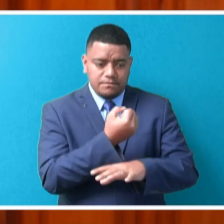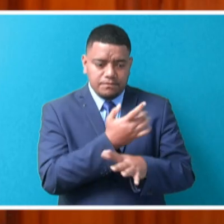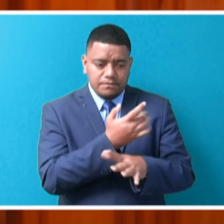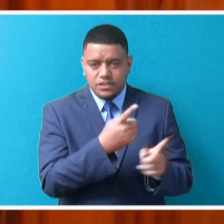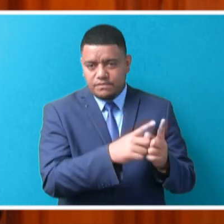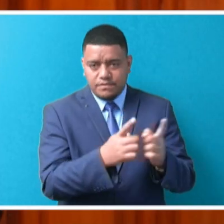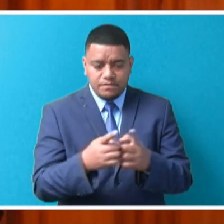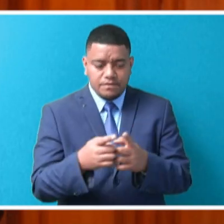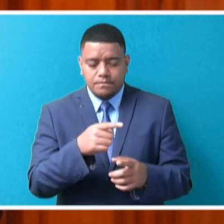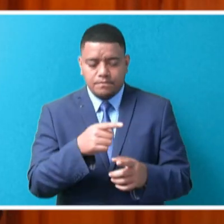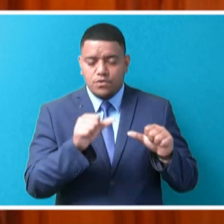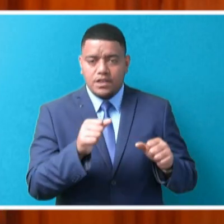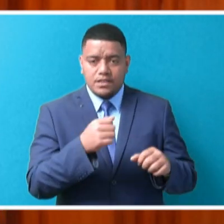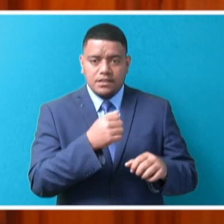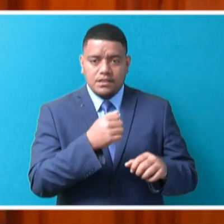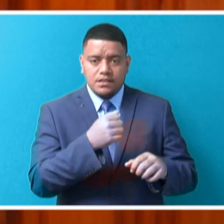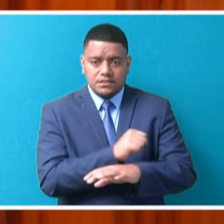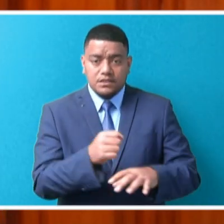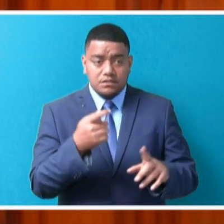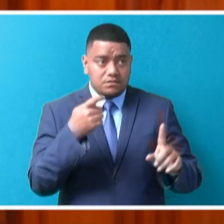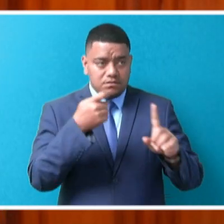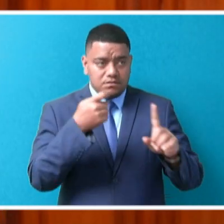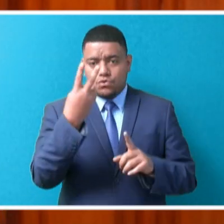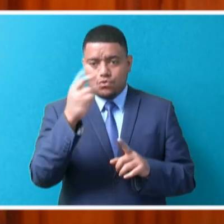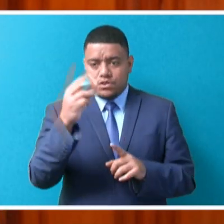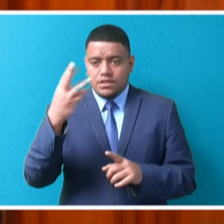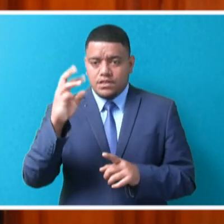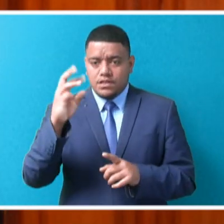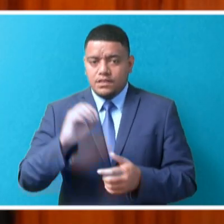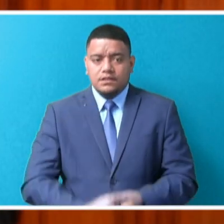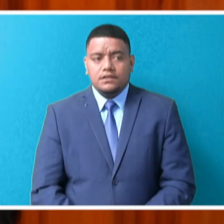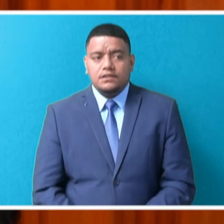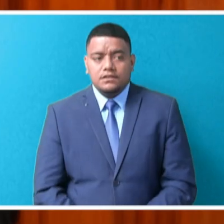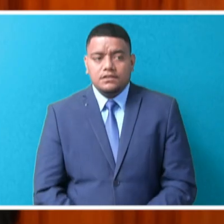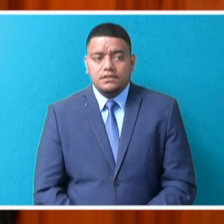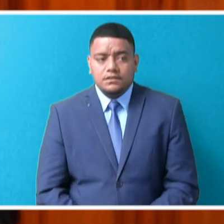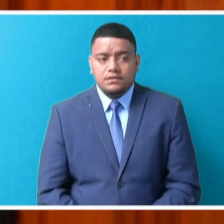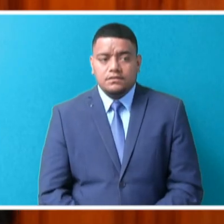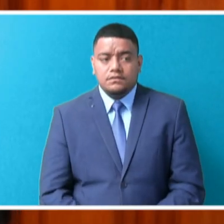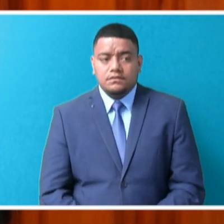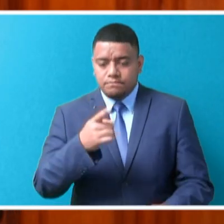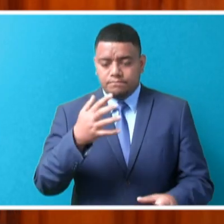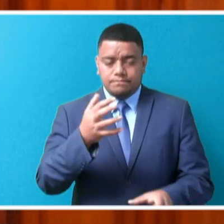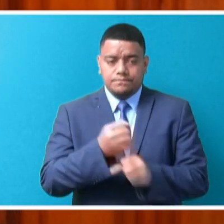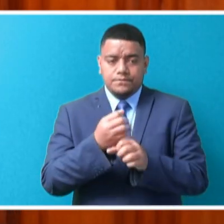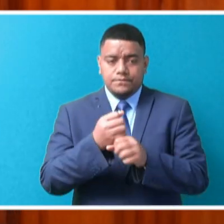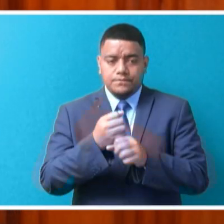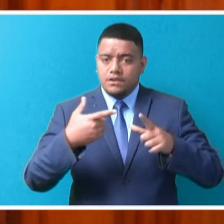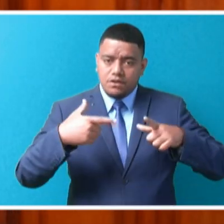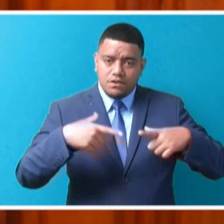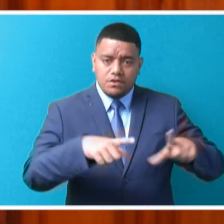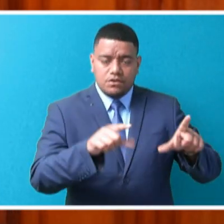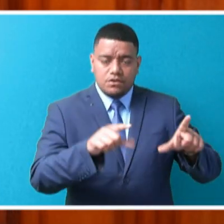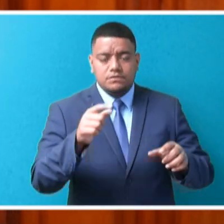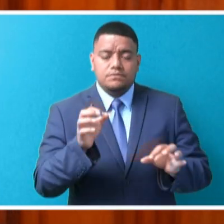thereby contributing to our 30 by 30 commitment. The focus this year, Honorable Speaker, is on finalizing and launching key species